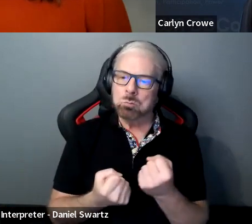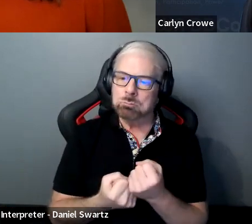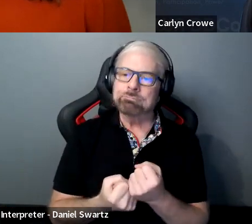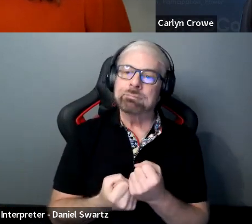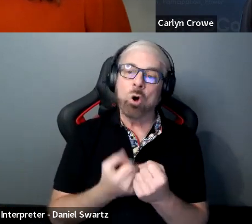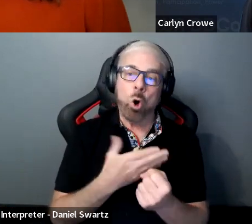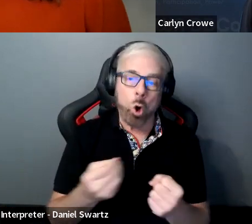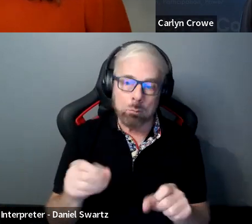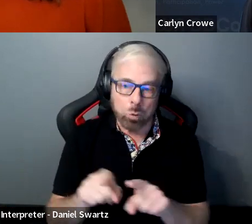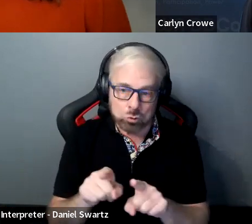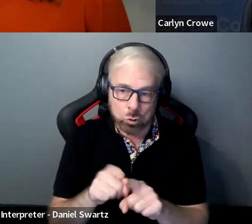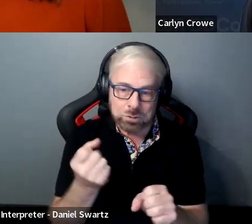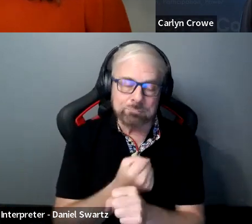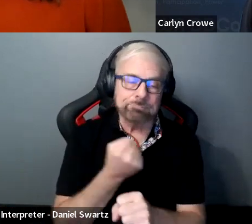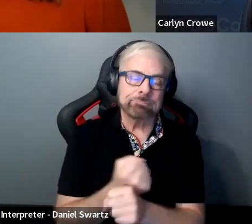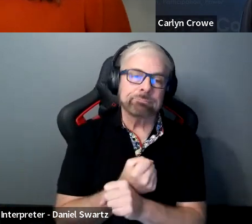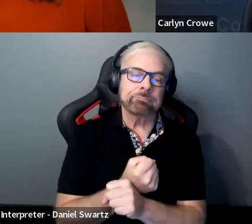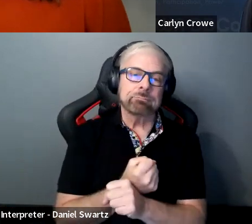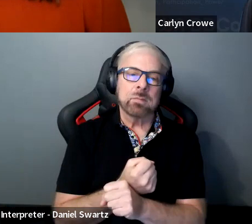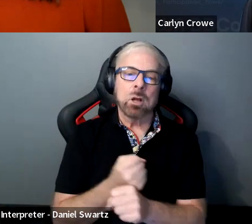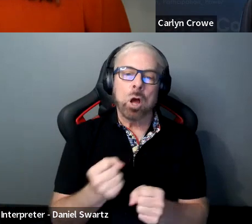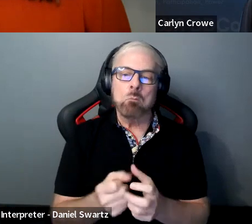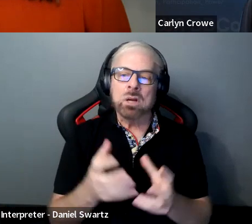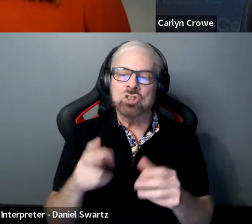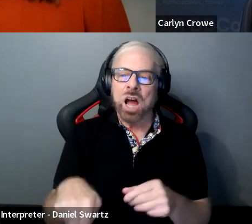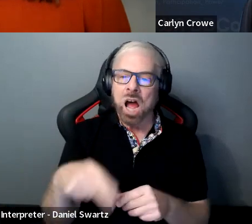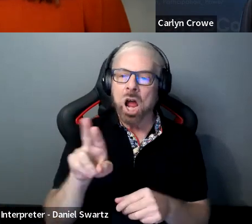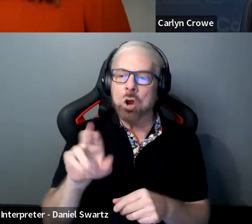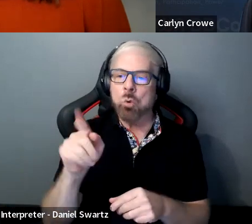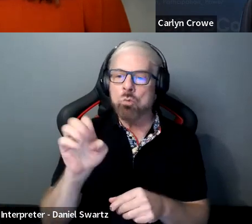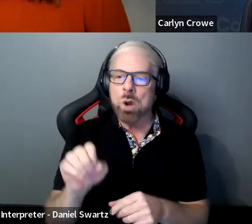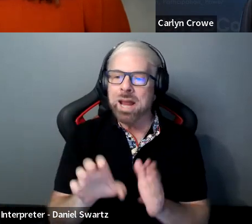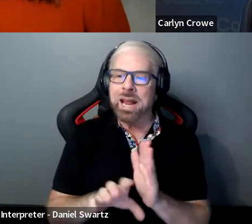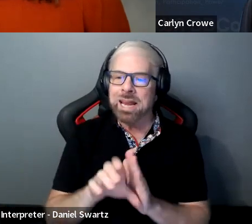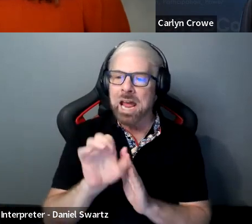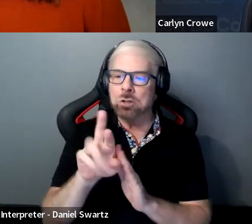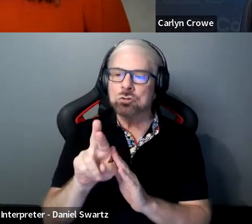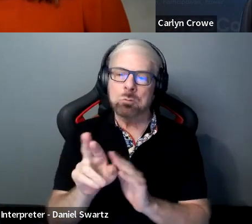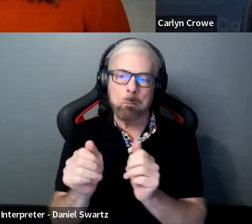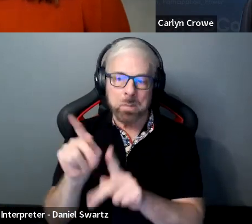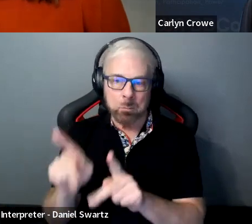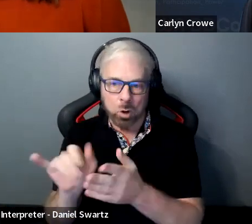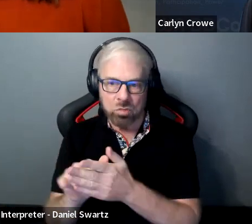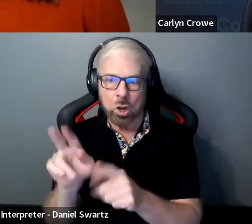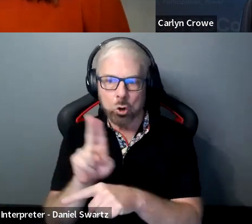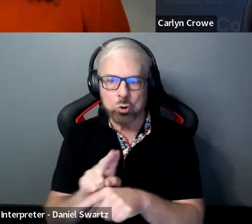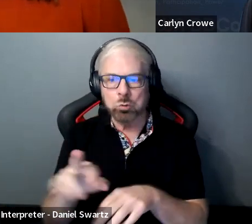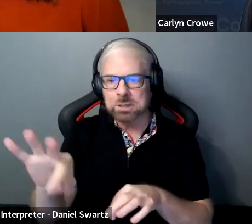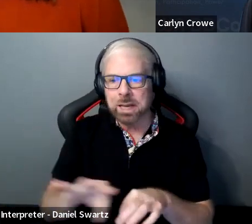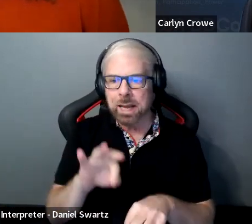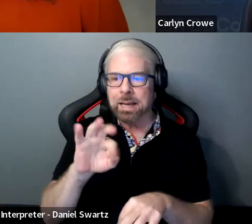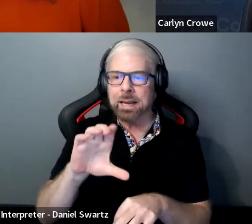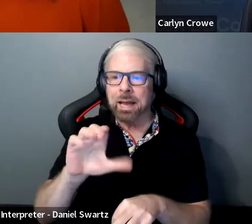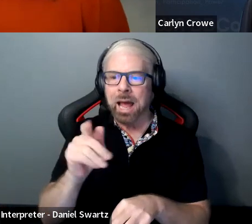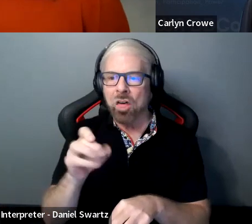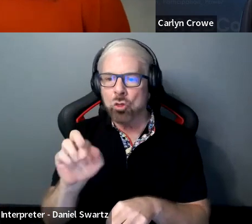about the much higher rate of cancer in individuals who are using catheters, and Medicaid won't pay